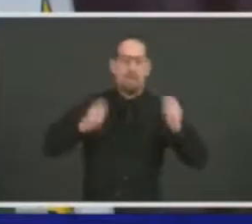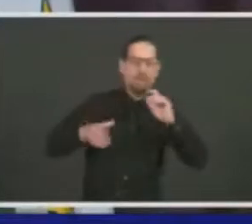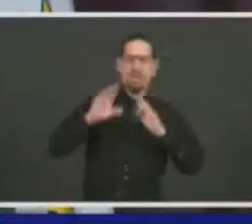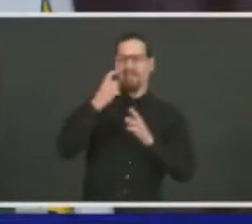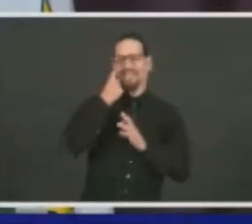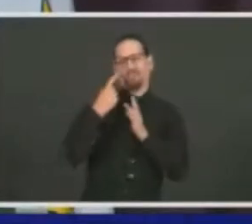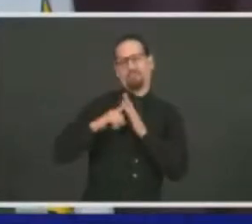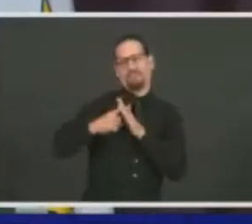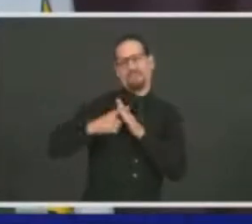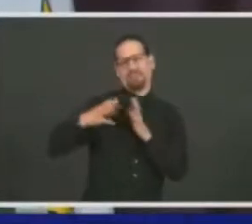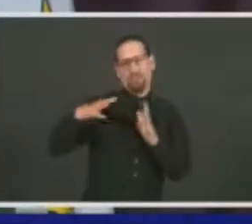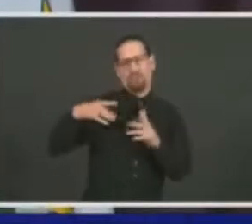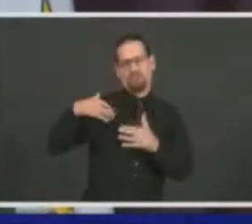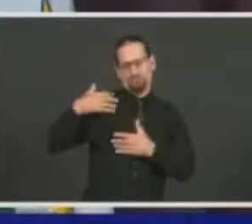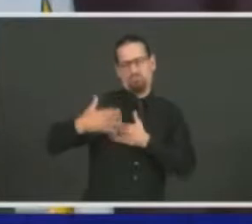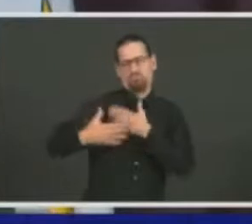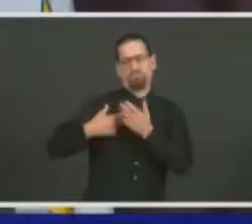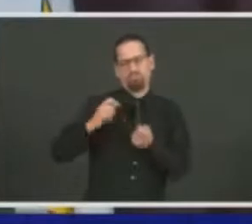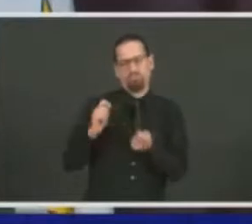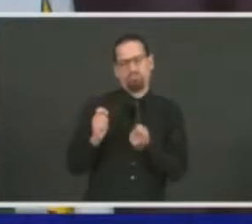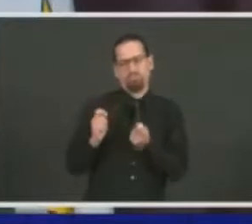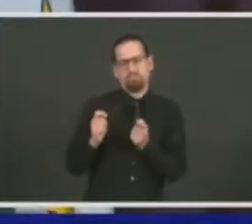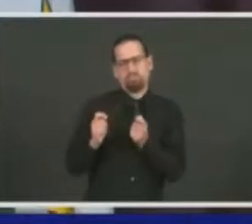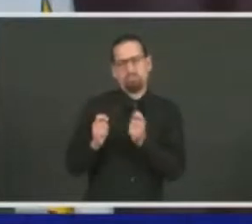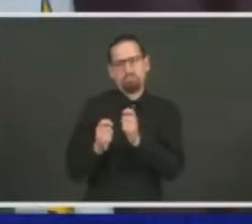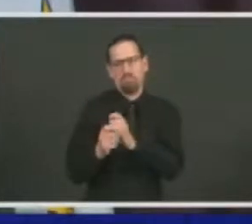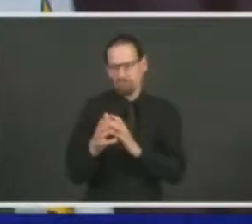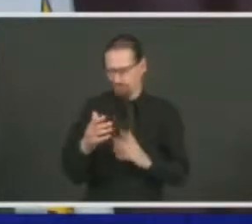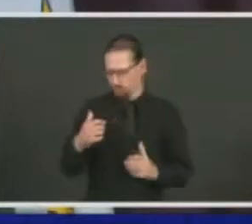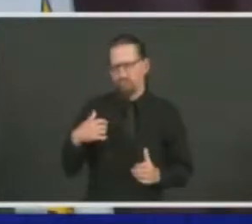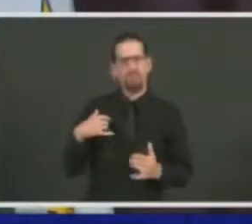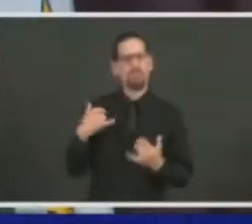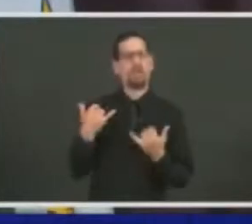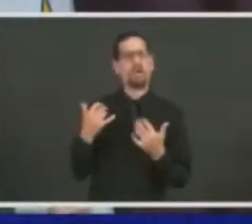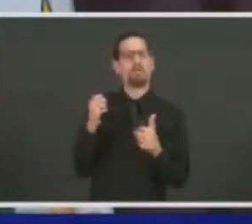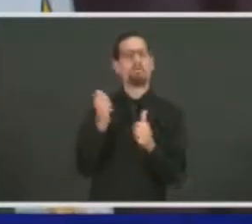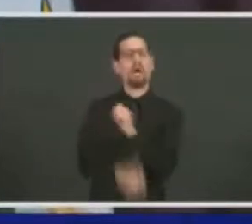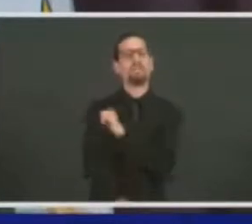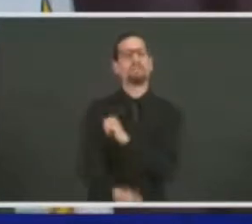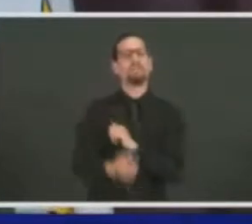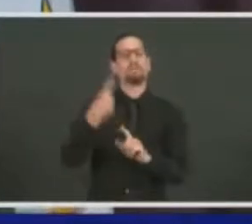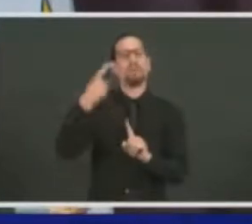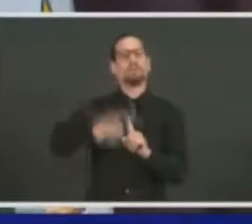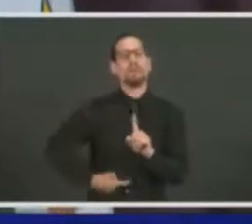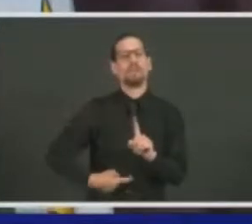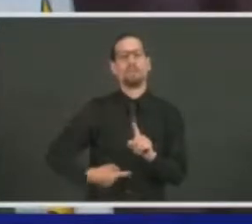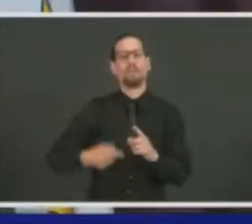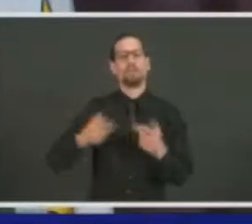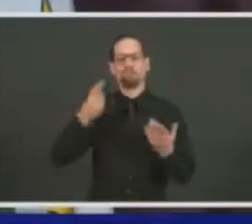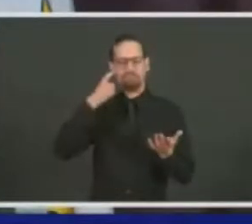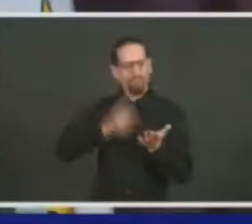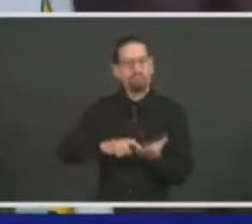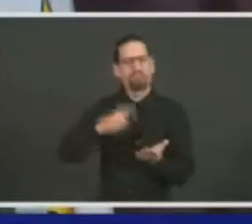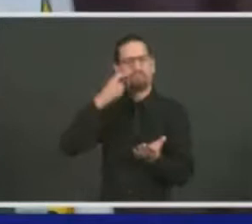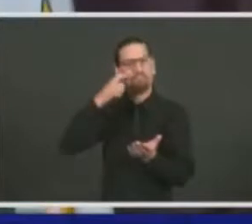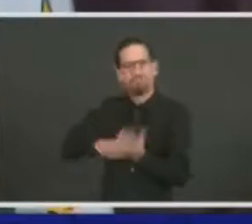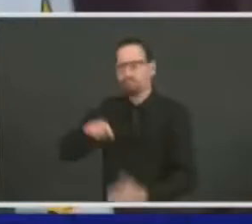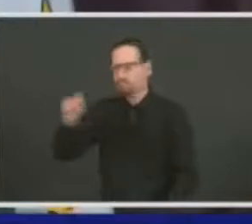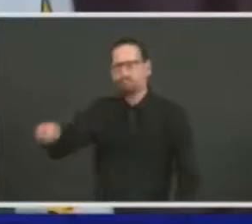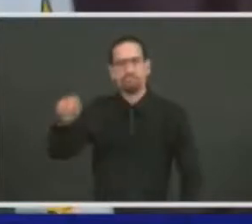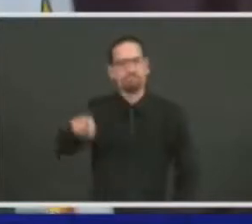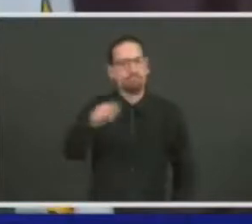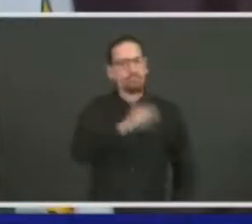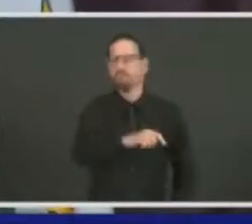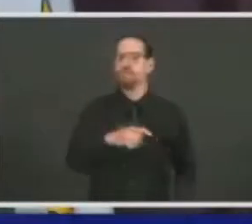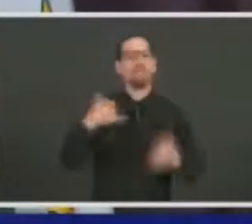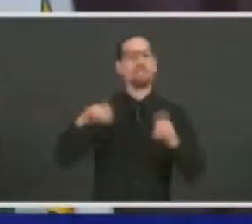for a month now. We've seen too many problems with overcrowding in bars. And so we're going to really start to increase our enforcement. And quite frankly,